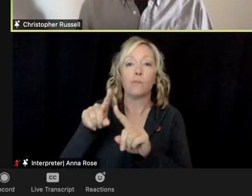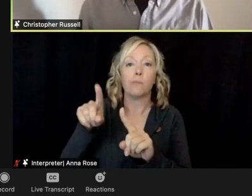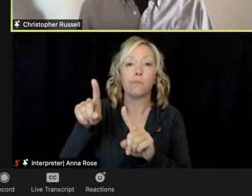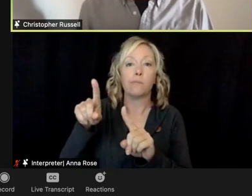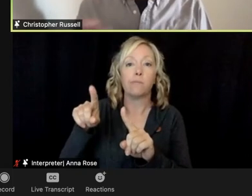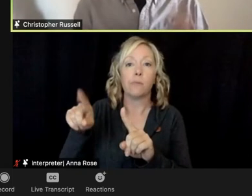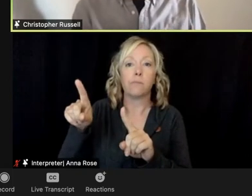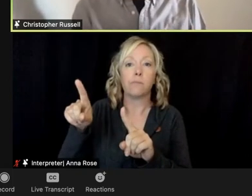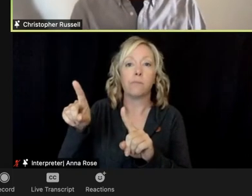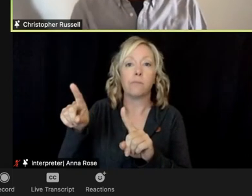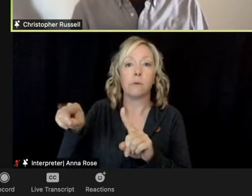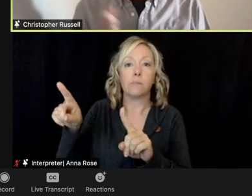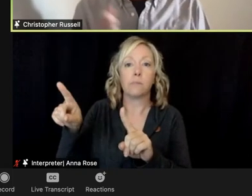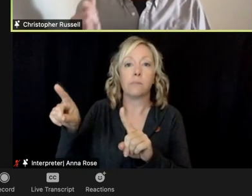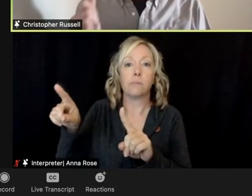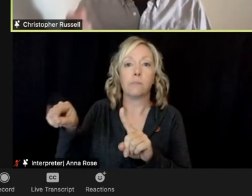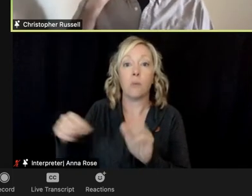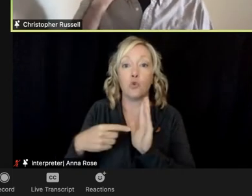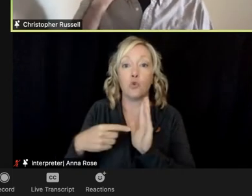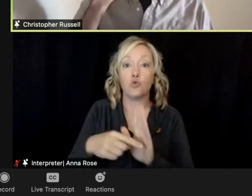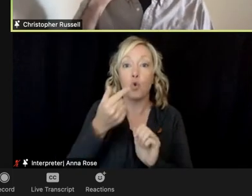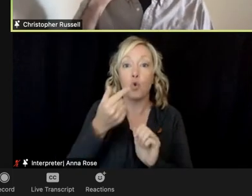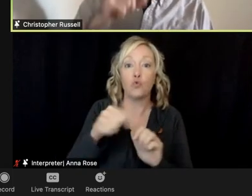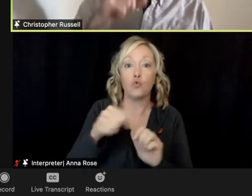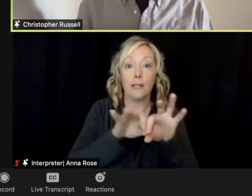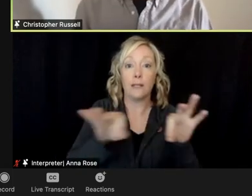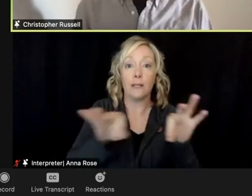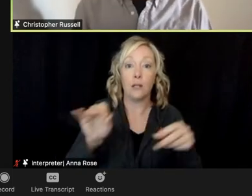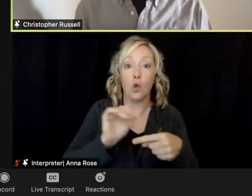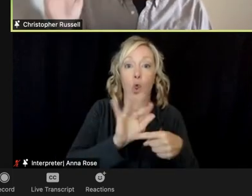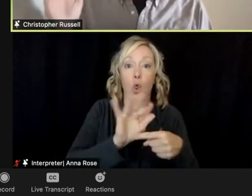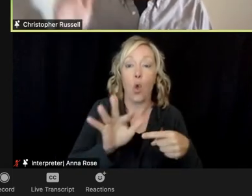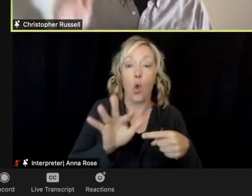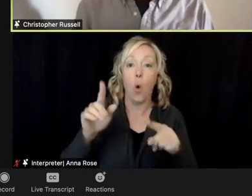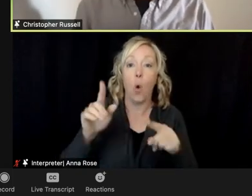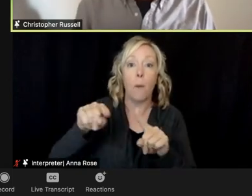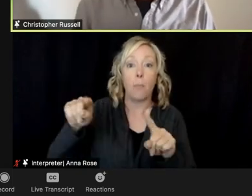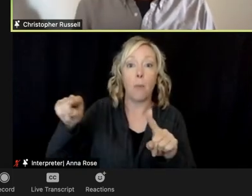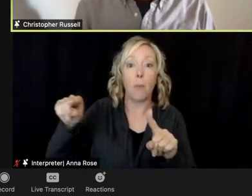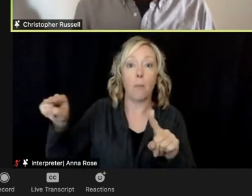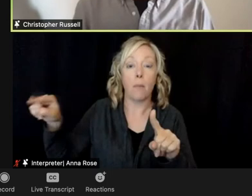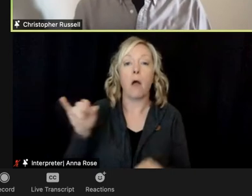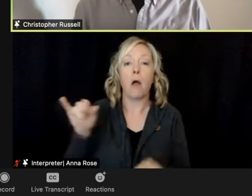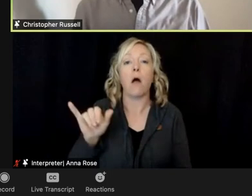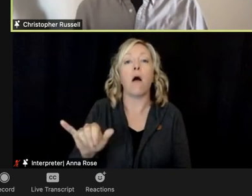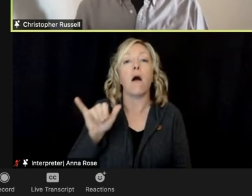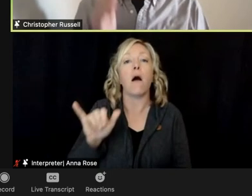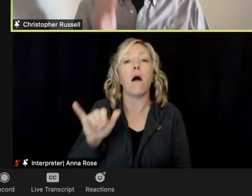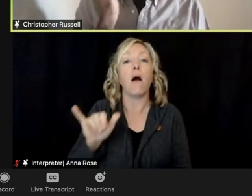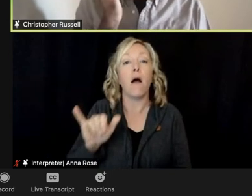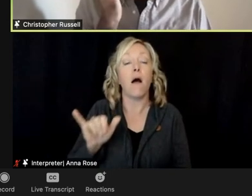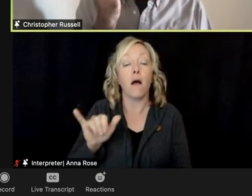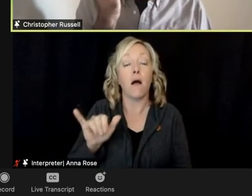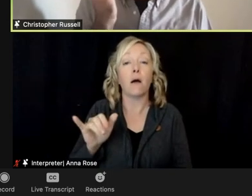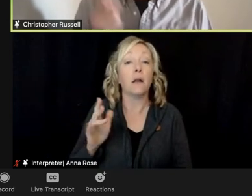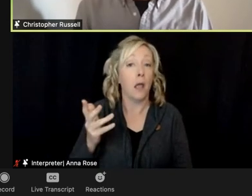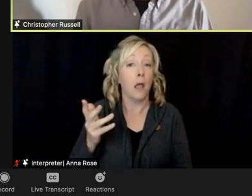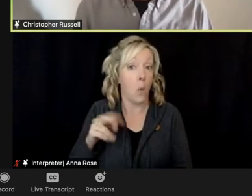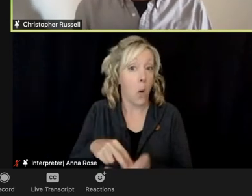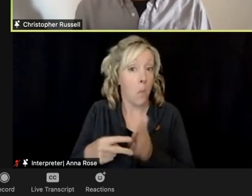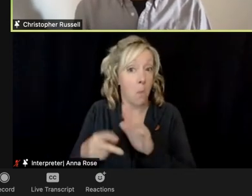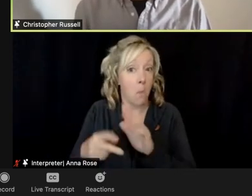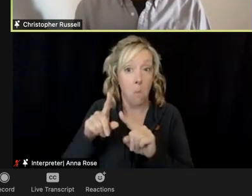not the green slinky, not the green pom pom, just the green glow stick with an increased heart rate. Now, I don't know if that means that